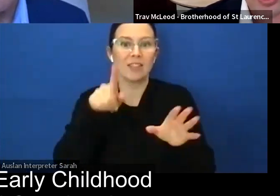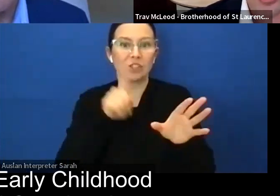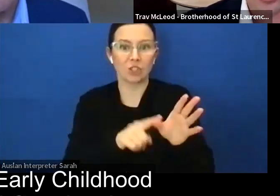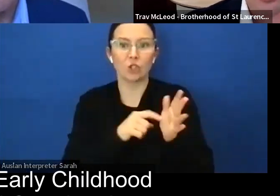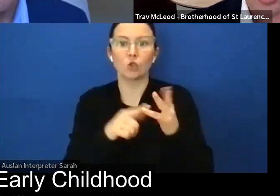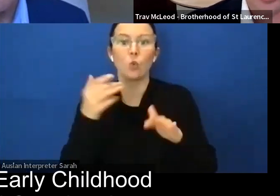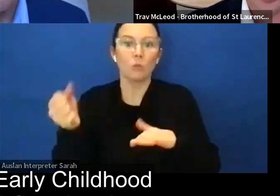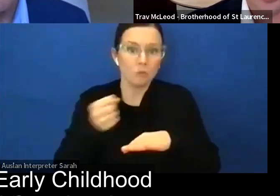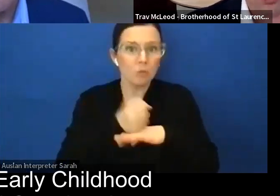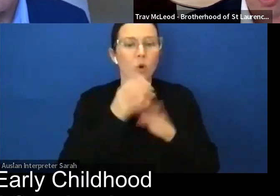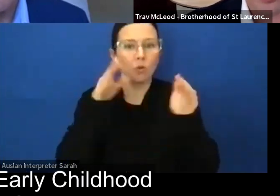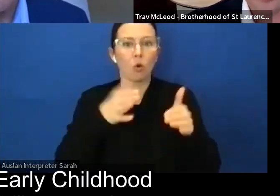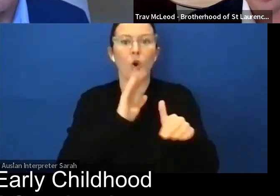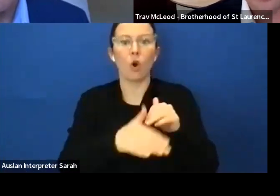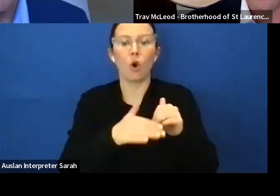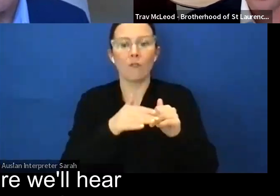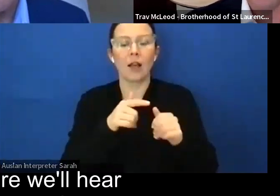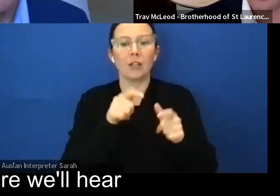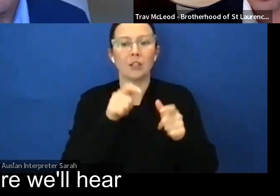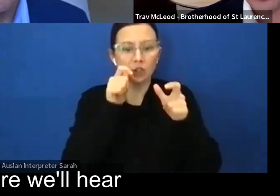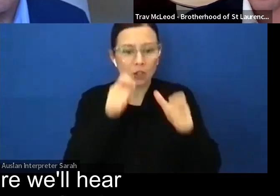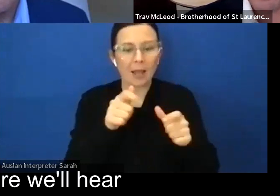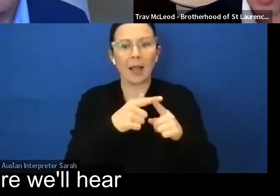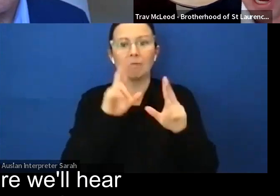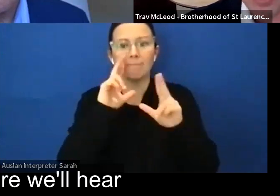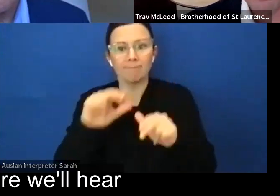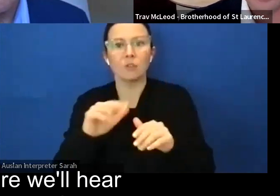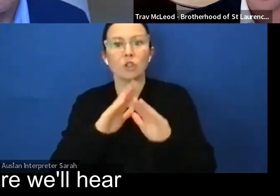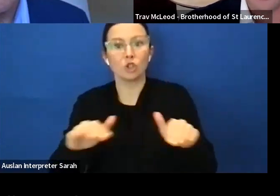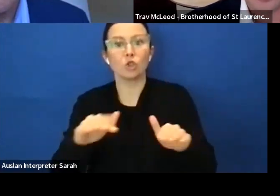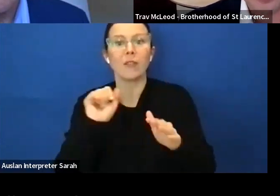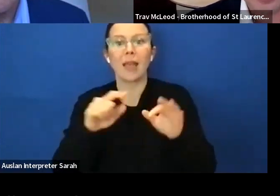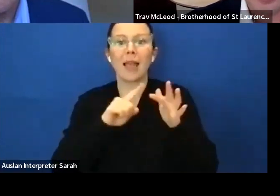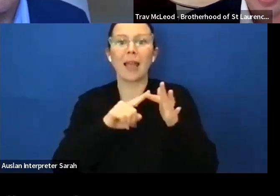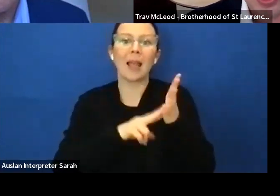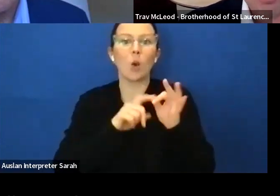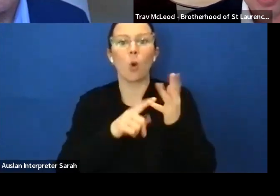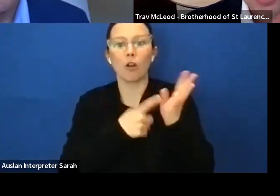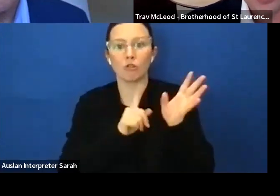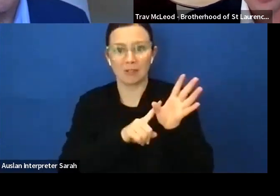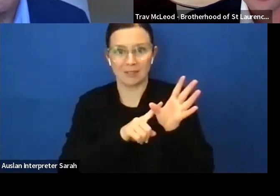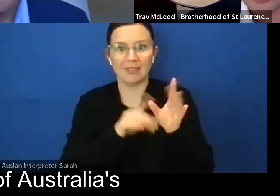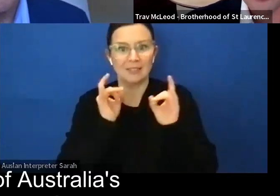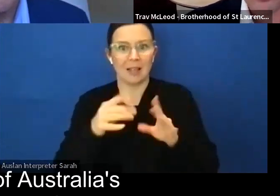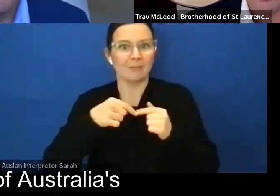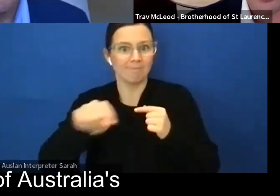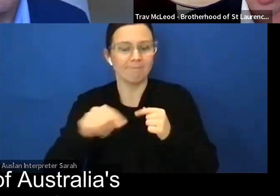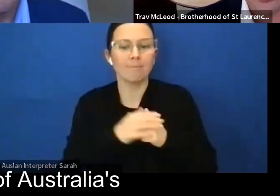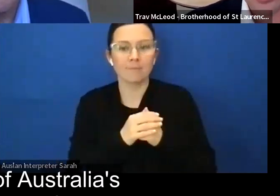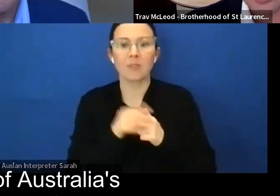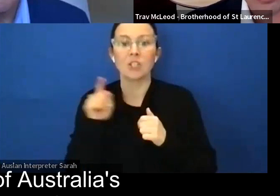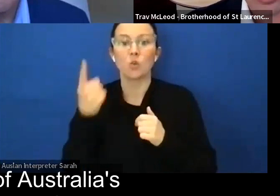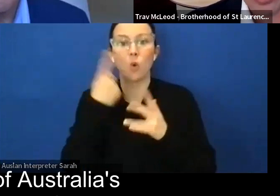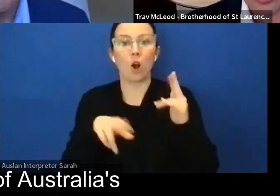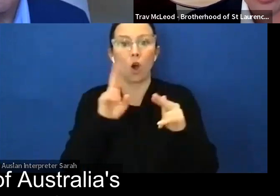Childhood Education and Care Inquiry, which I'm sure we'll hear a little bit more about during this discussion. Deb is one of